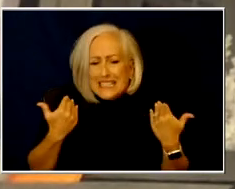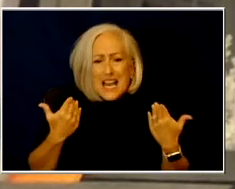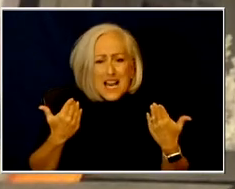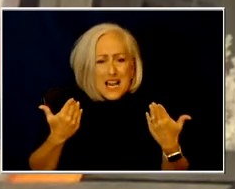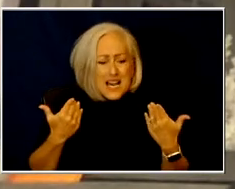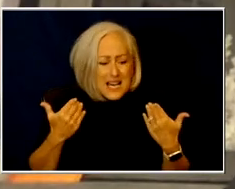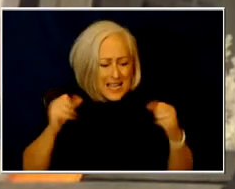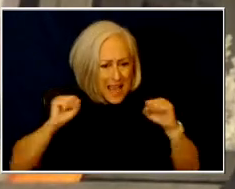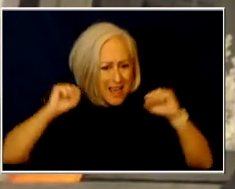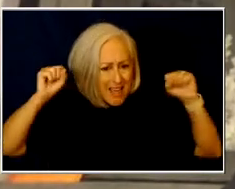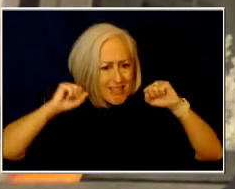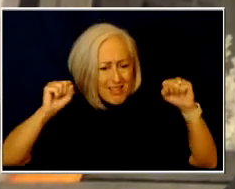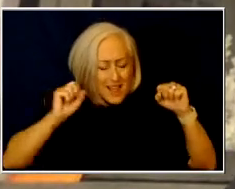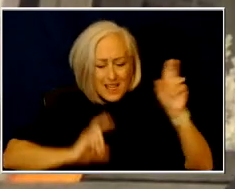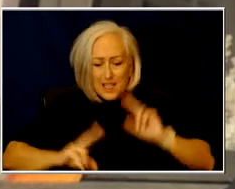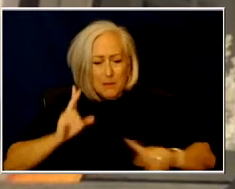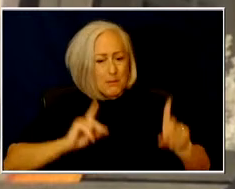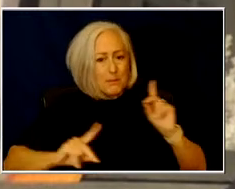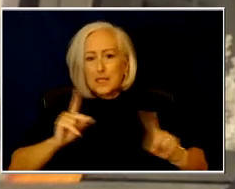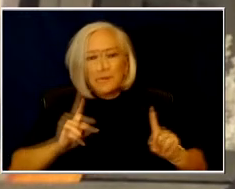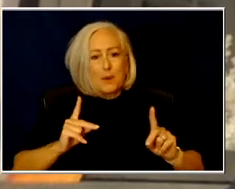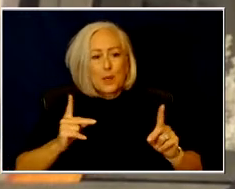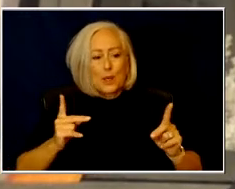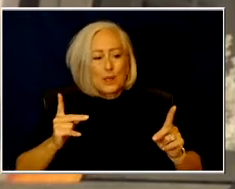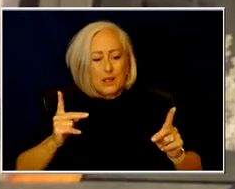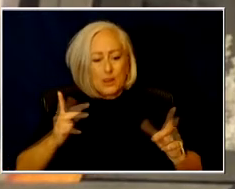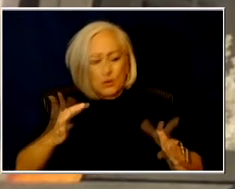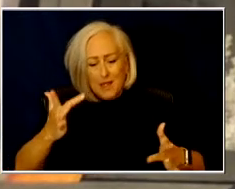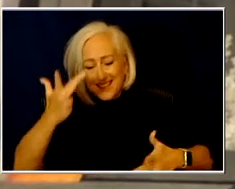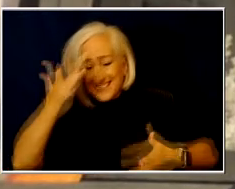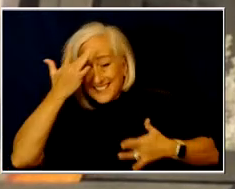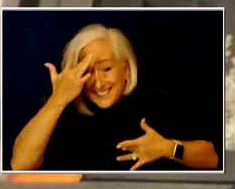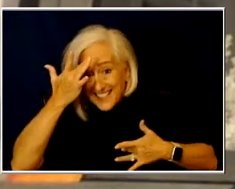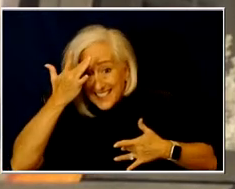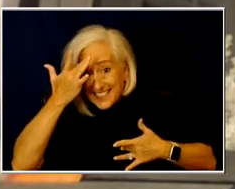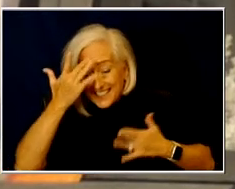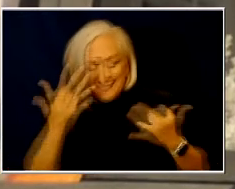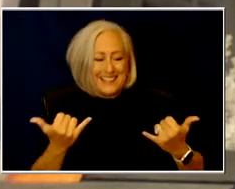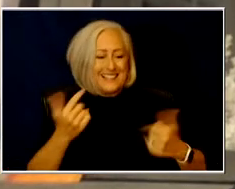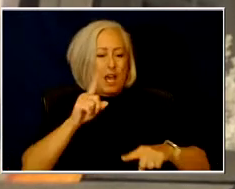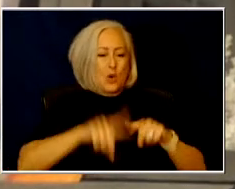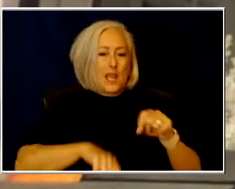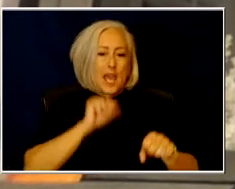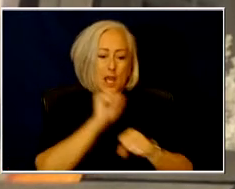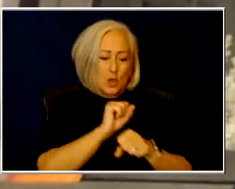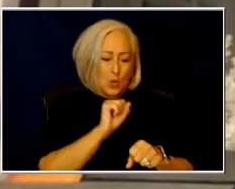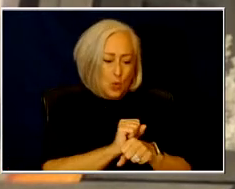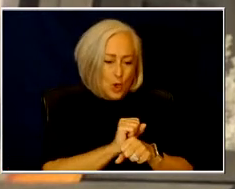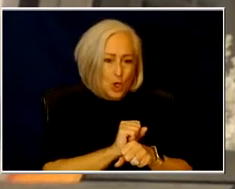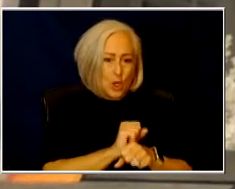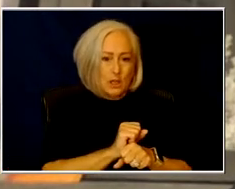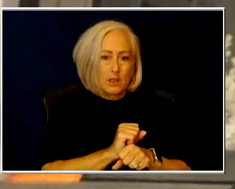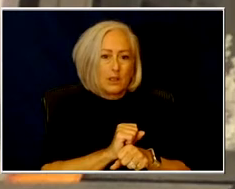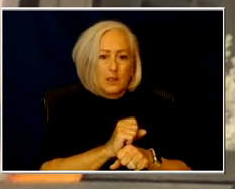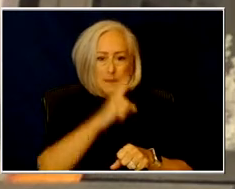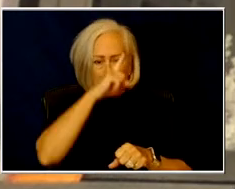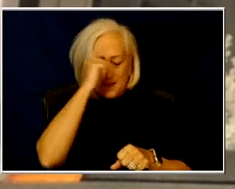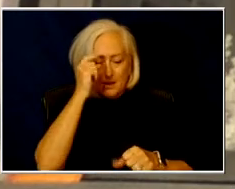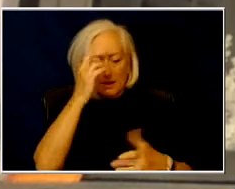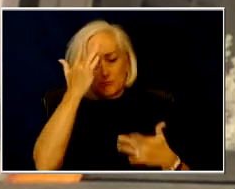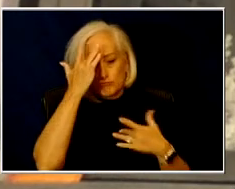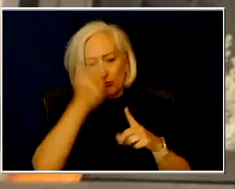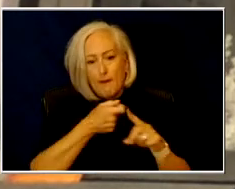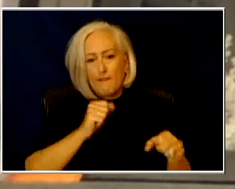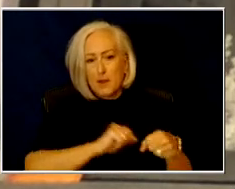who now can't go back to school or can't work because of complications from covid I would just